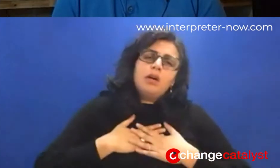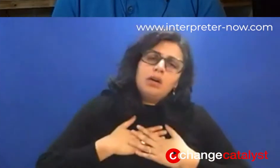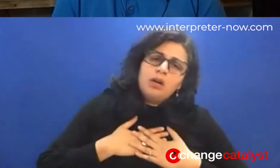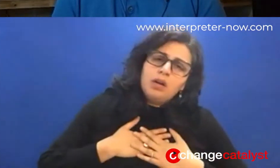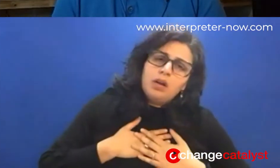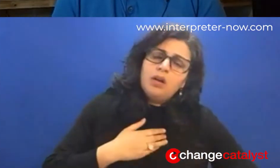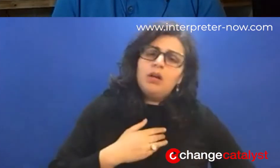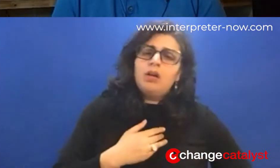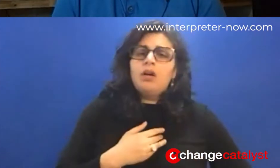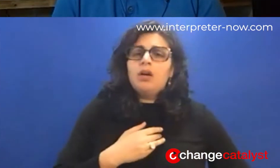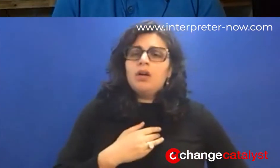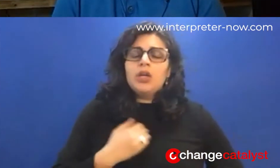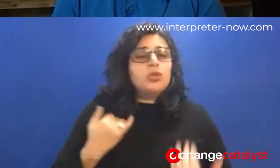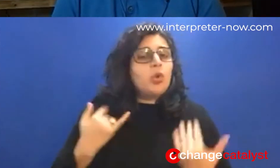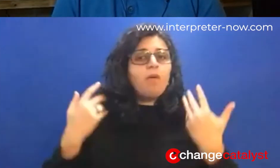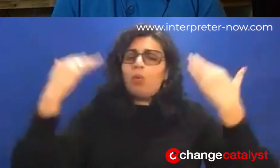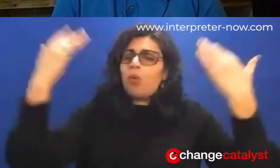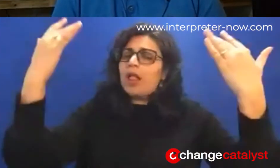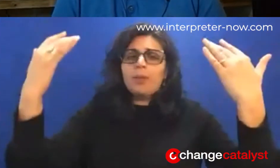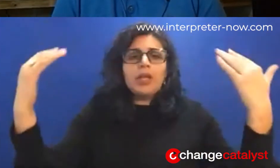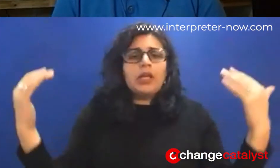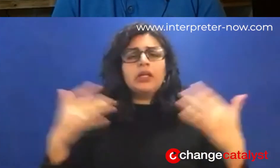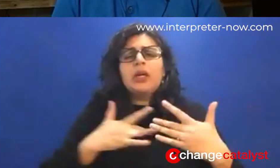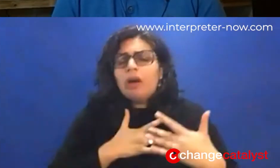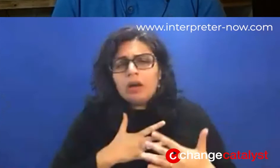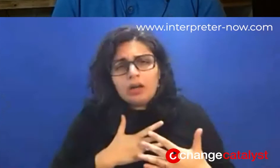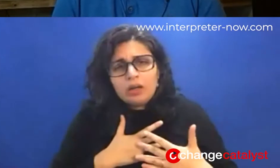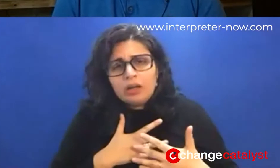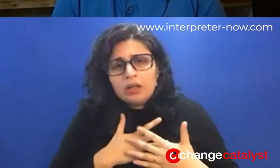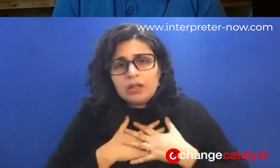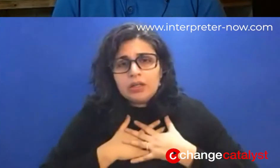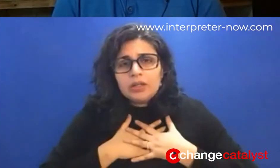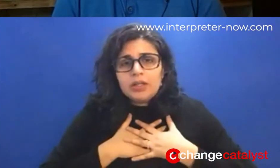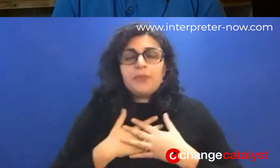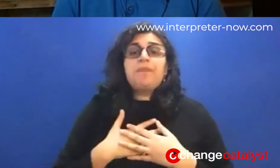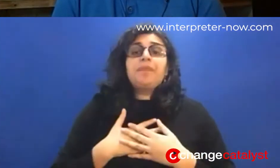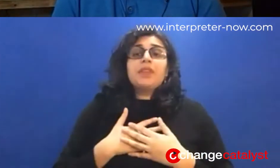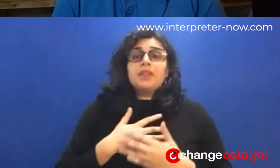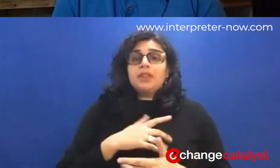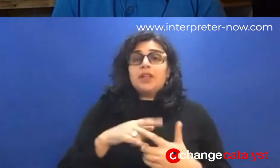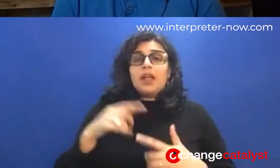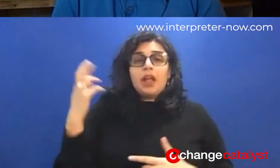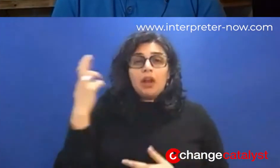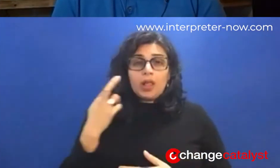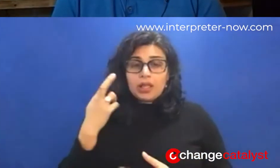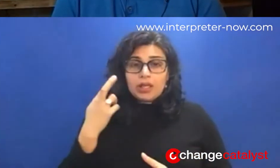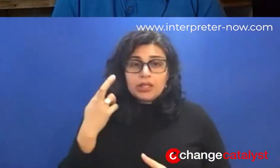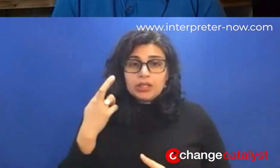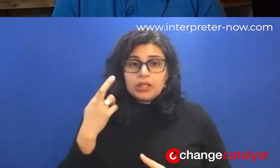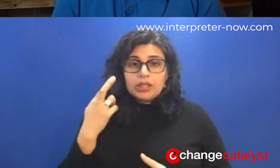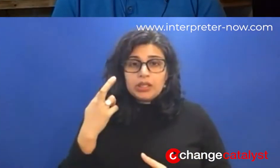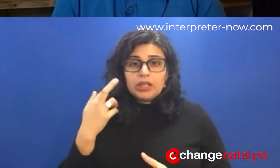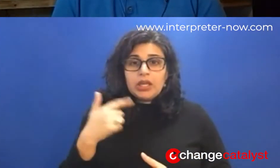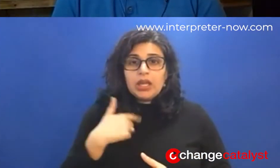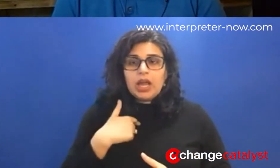just overwhelming. Second, I realized how much I had